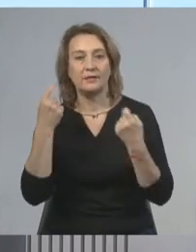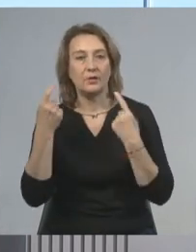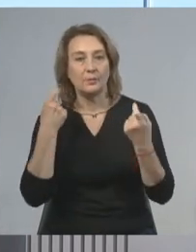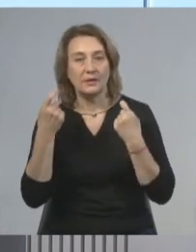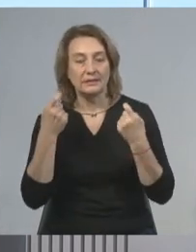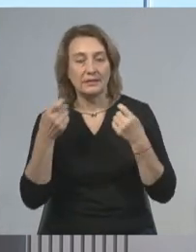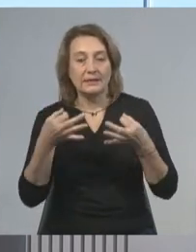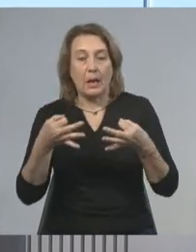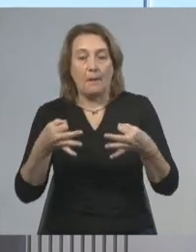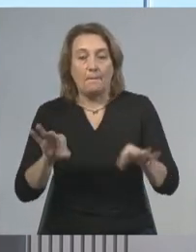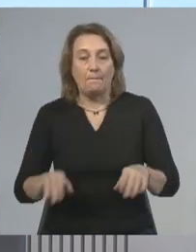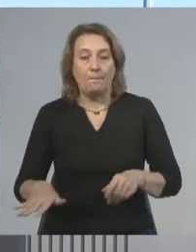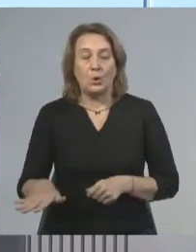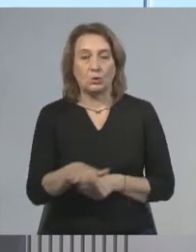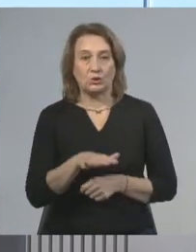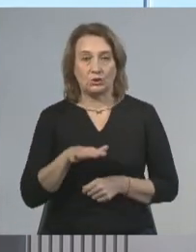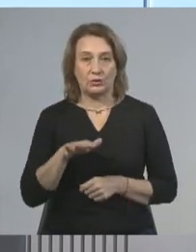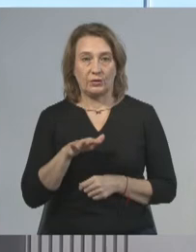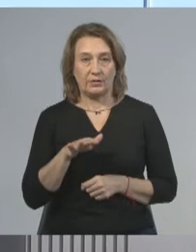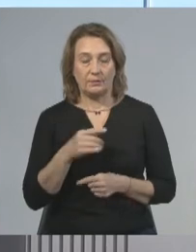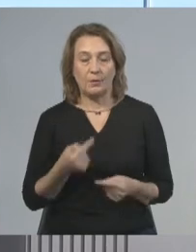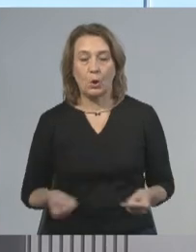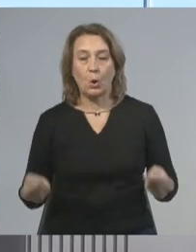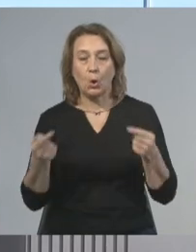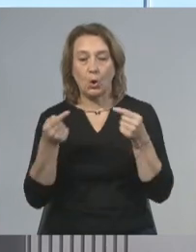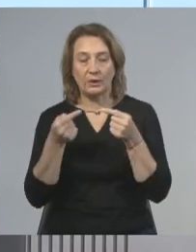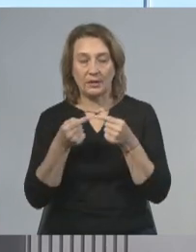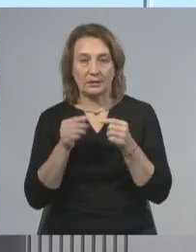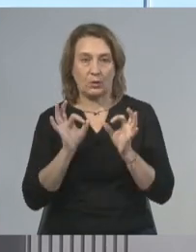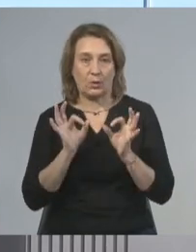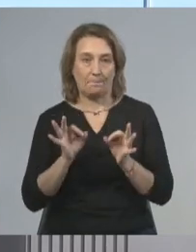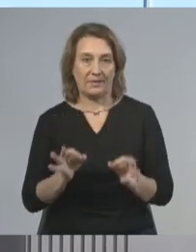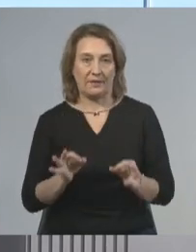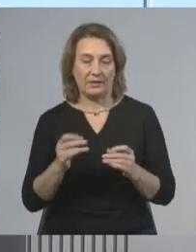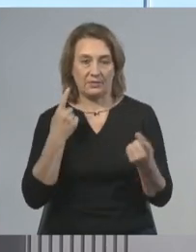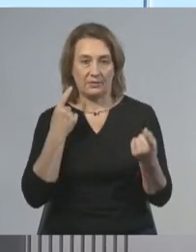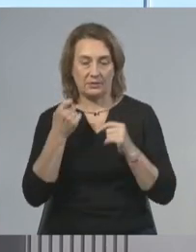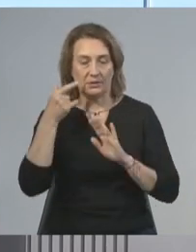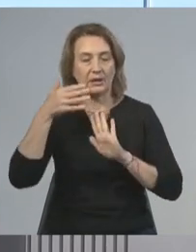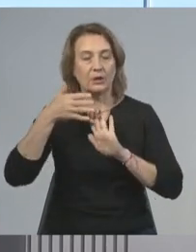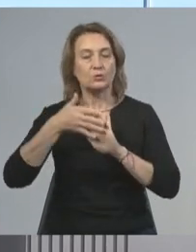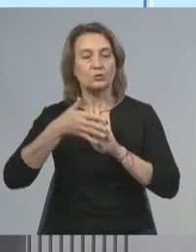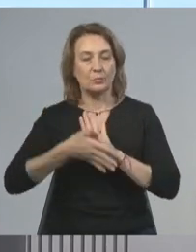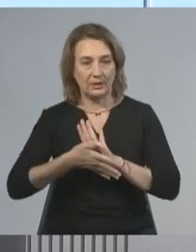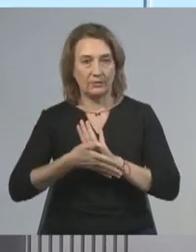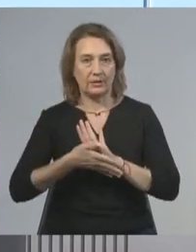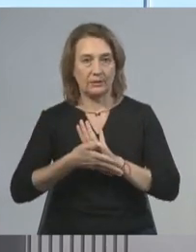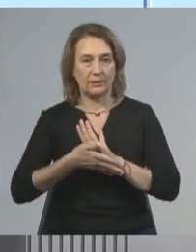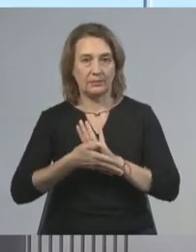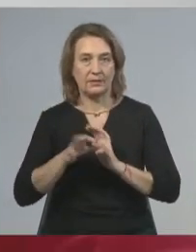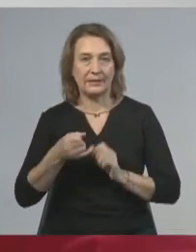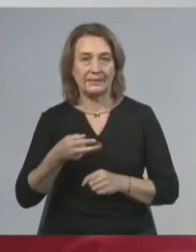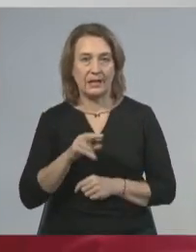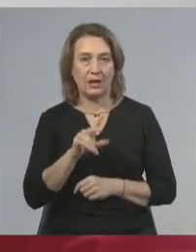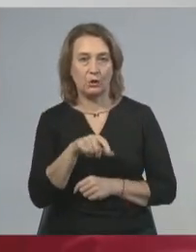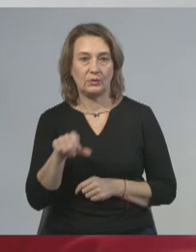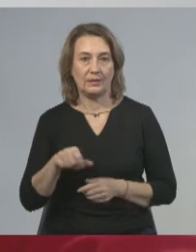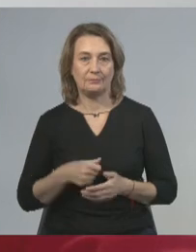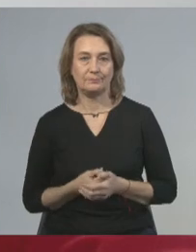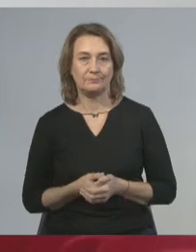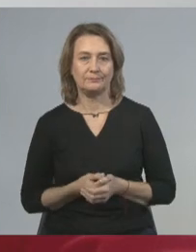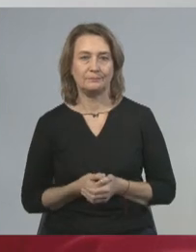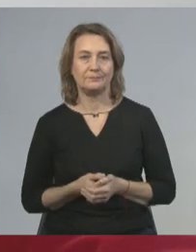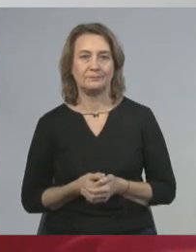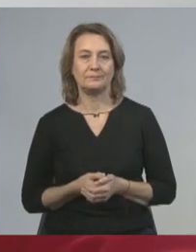help to provide more information to the population about till the elections 2020